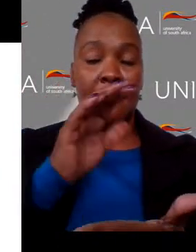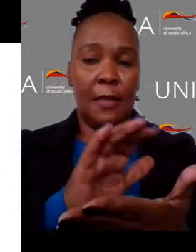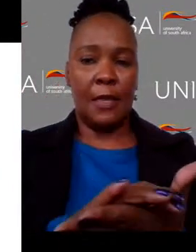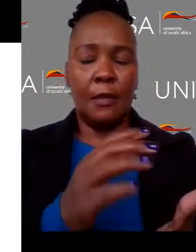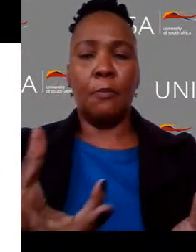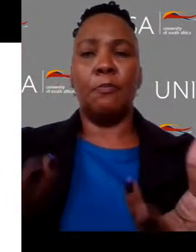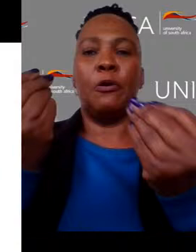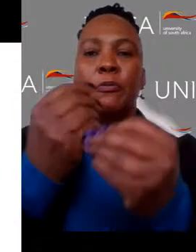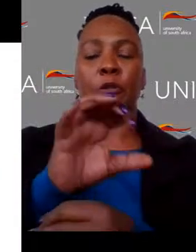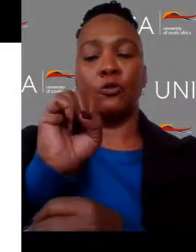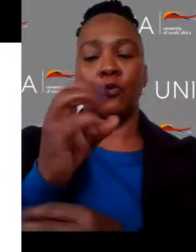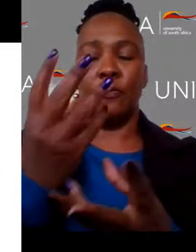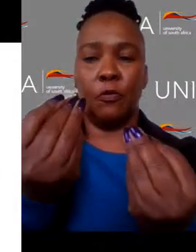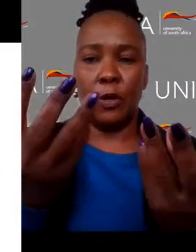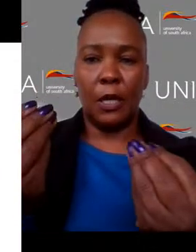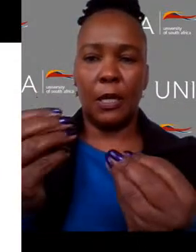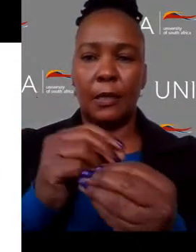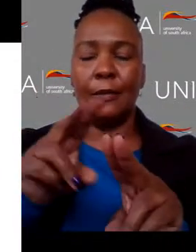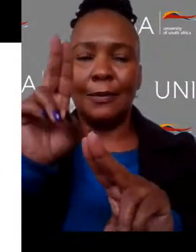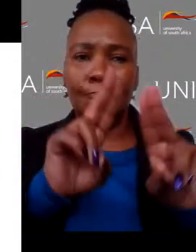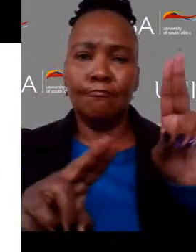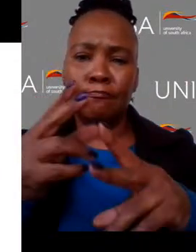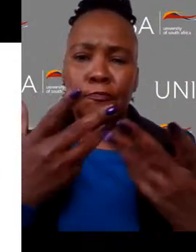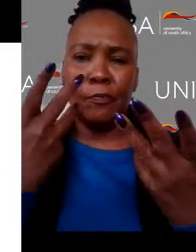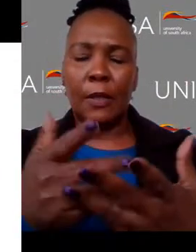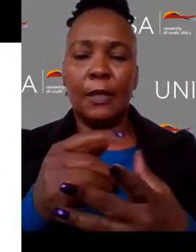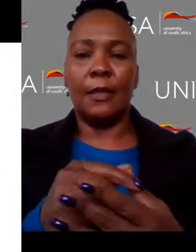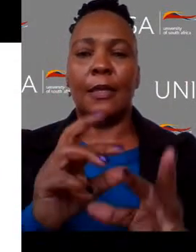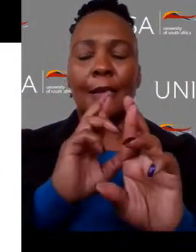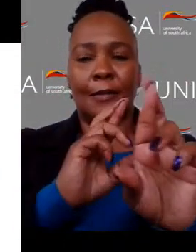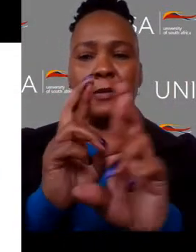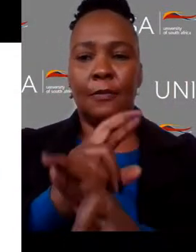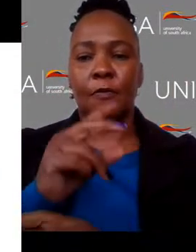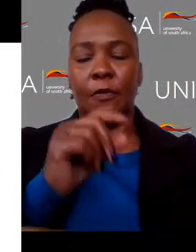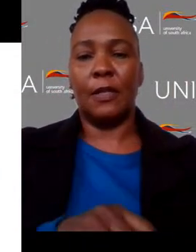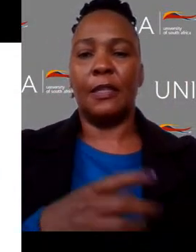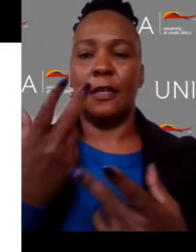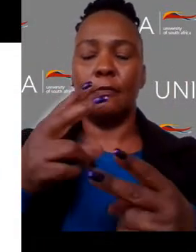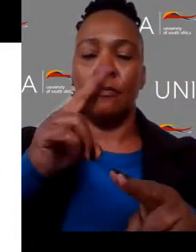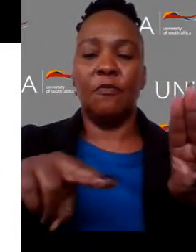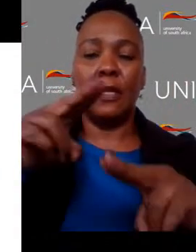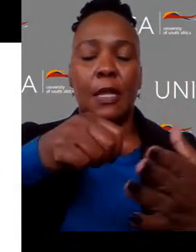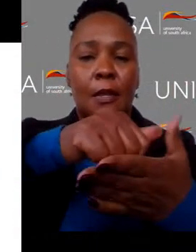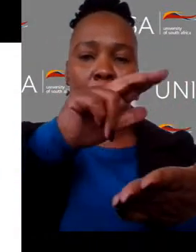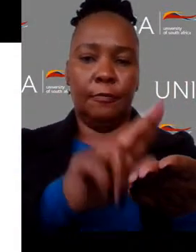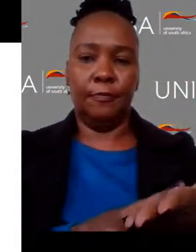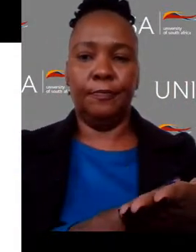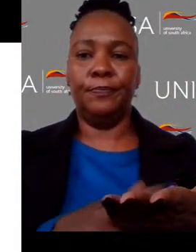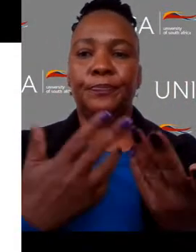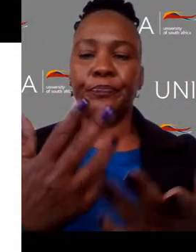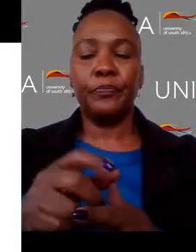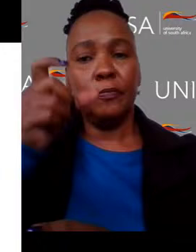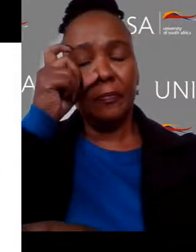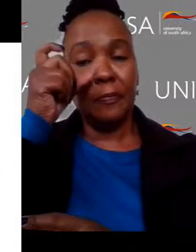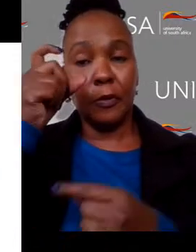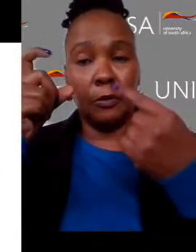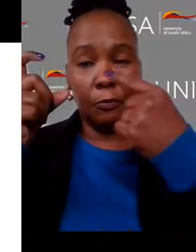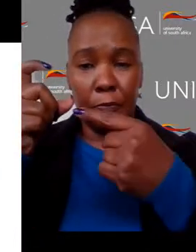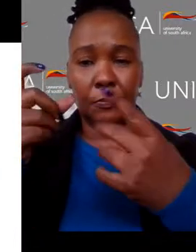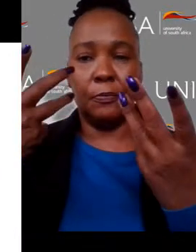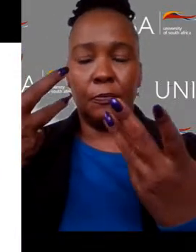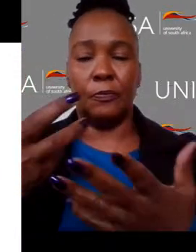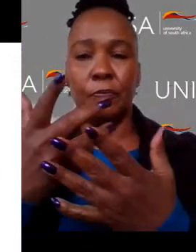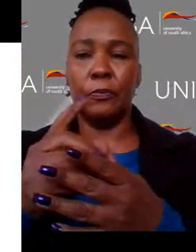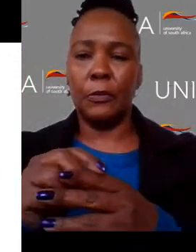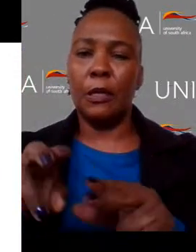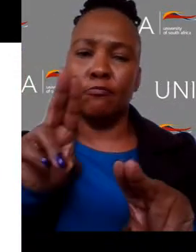the lecturer examines the results of that proctoring or invigilation. If it is plagiarism, they will be